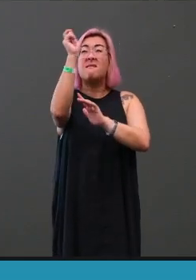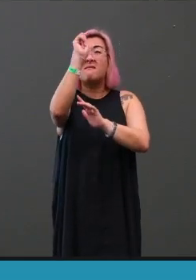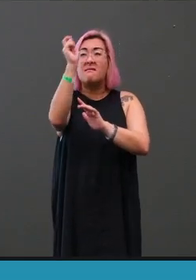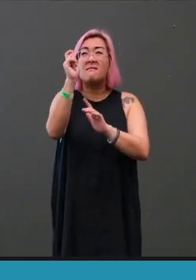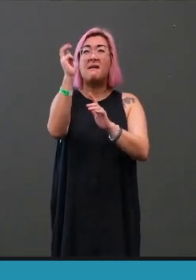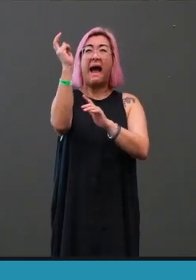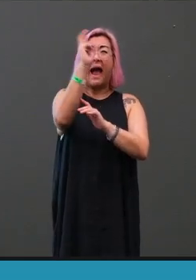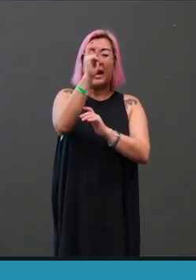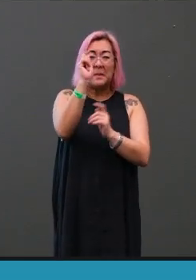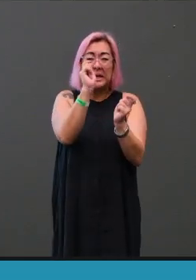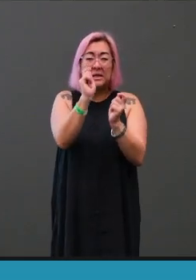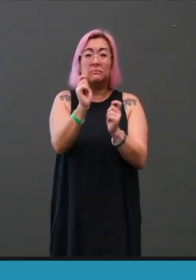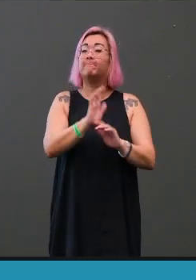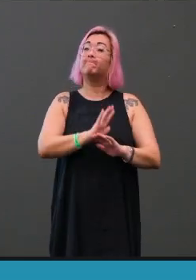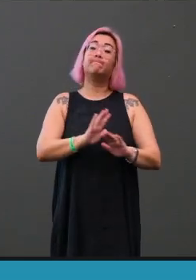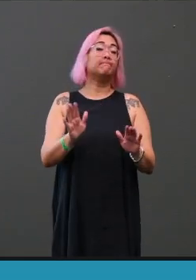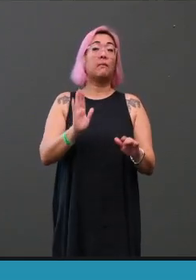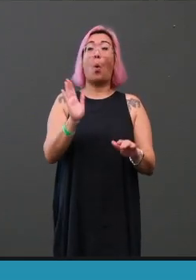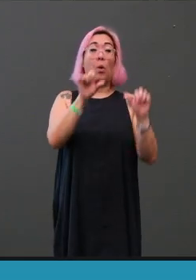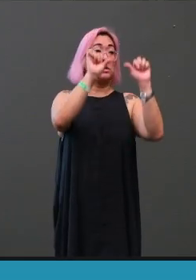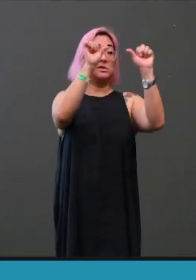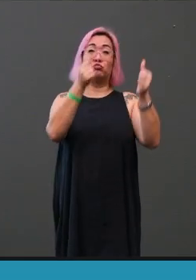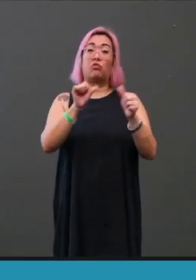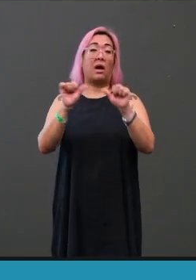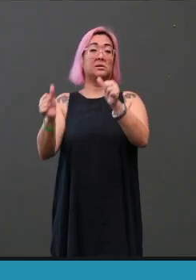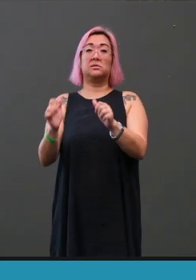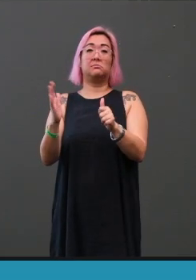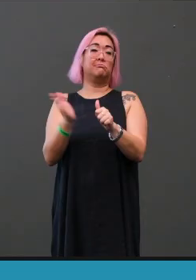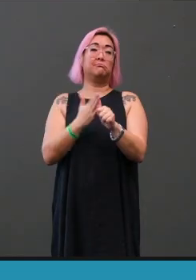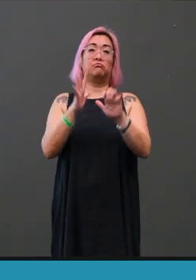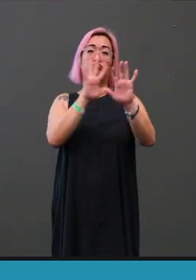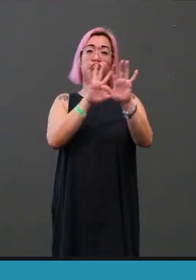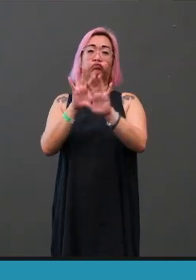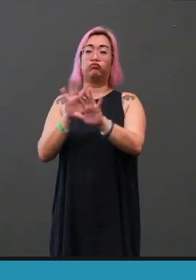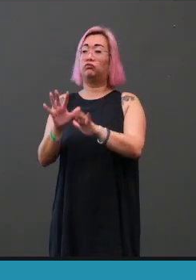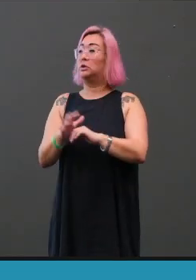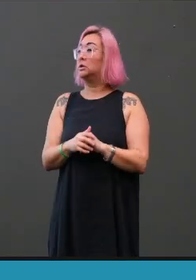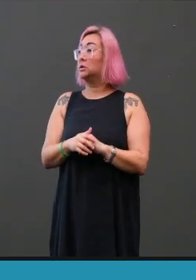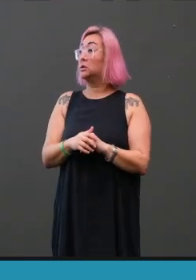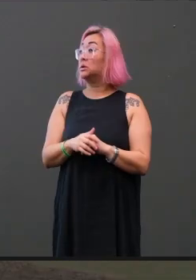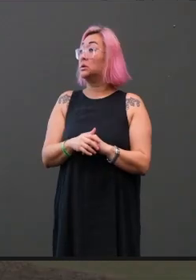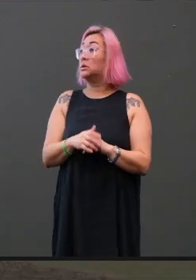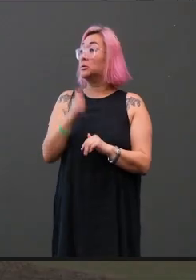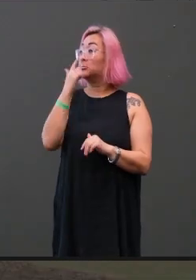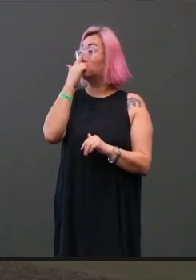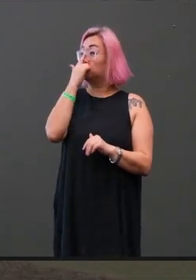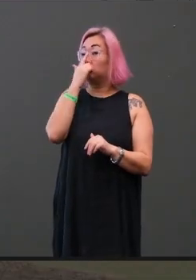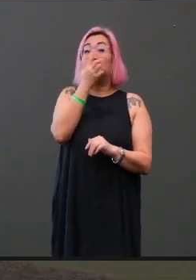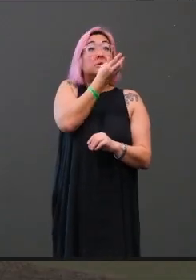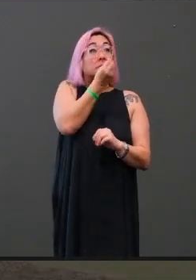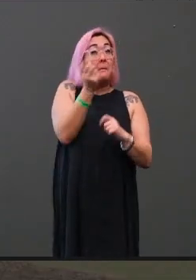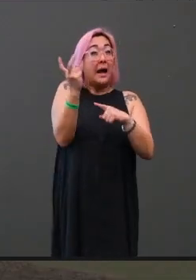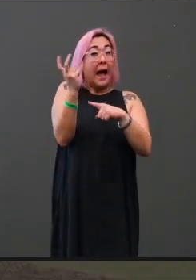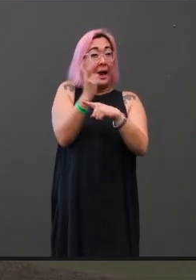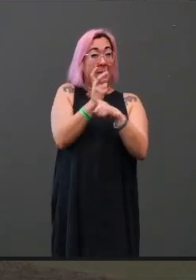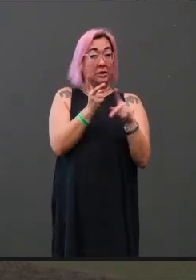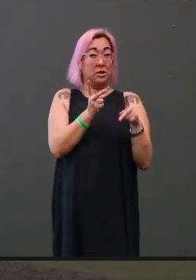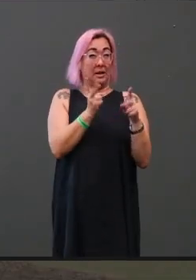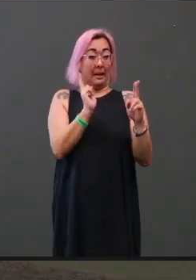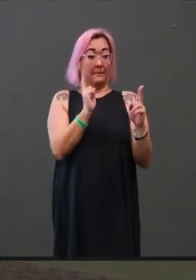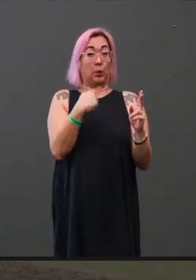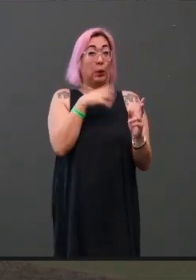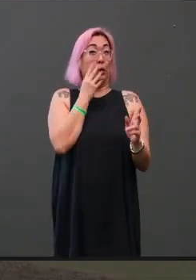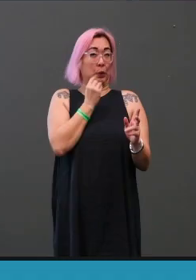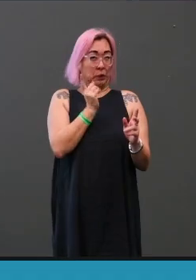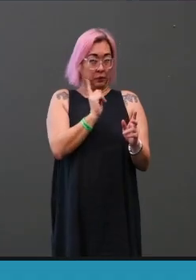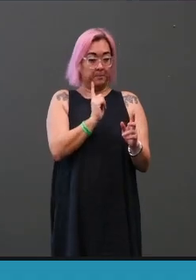shaders. But we actually have used animated clips for 2 things: the small tufts of grass and the rolling